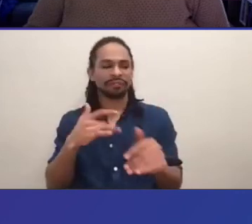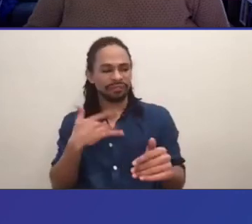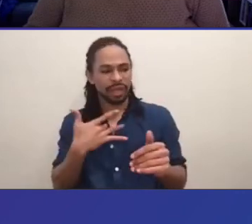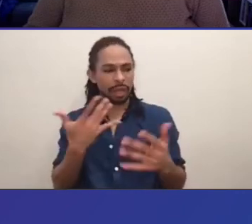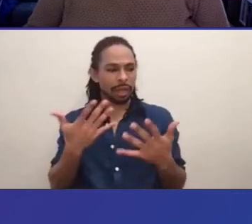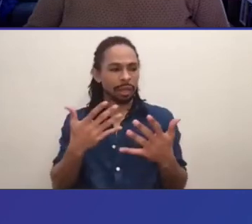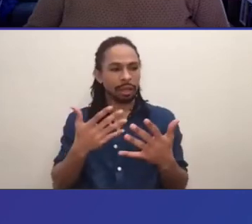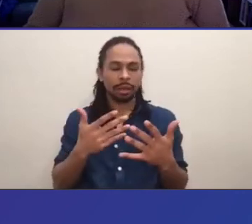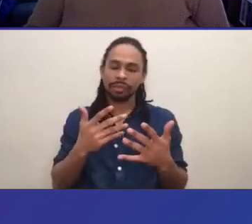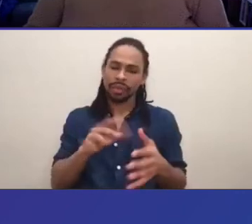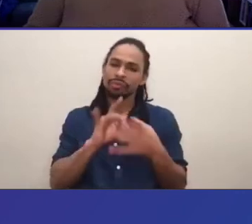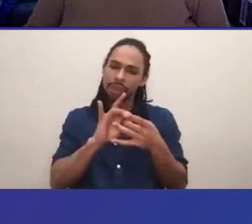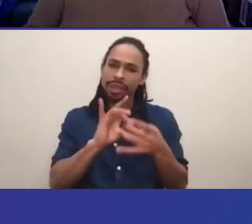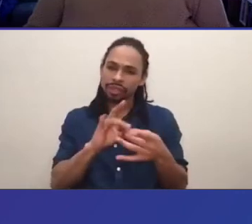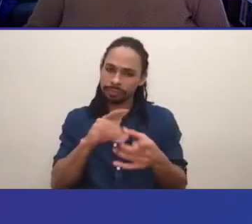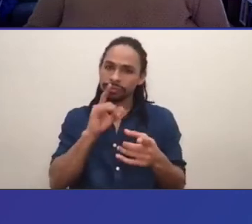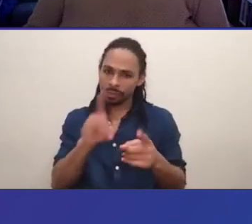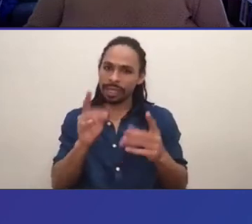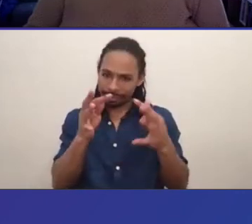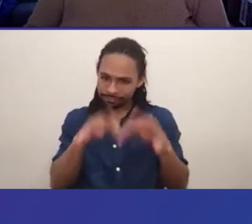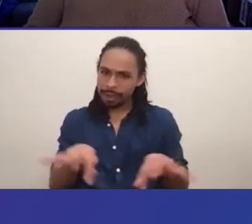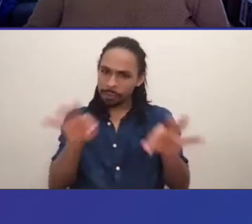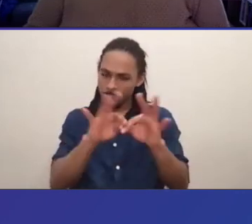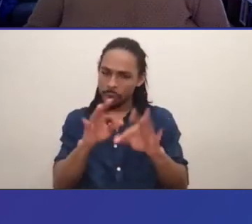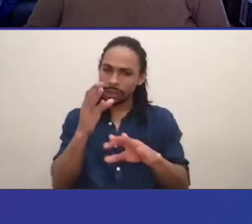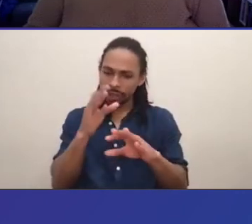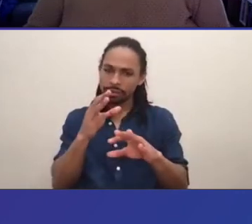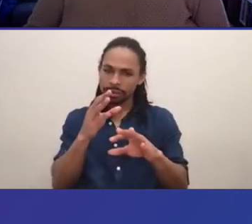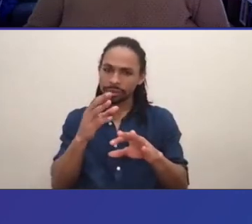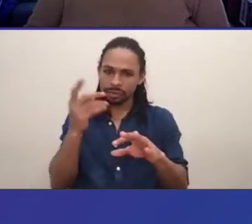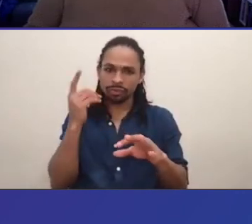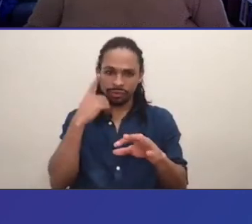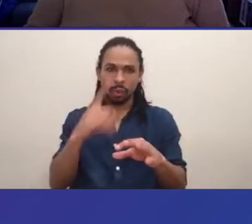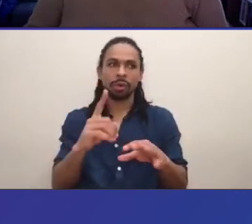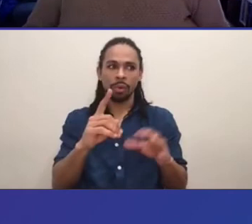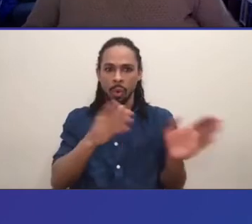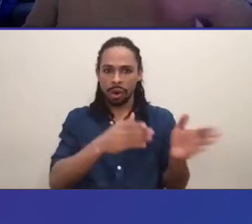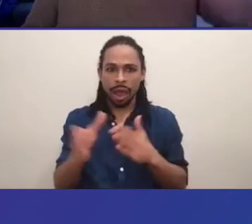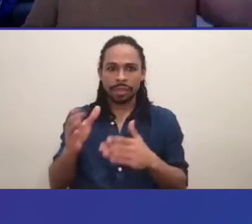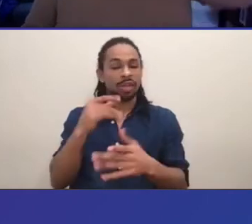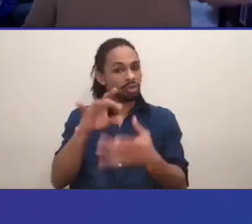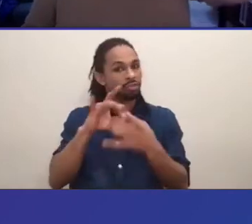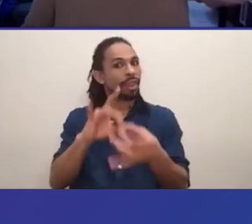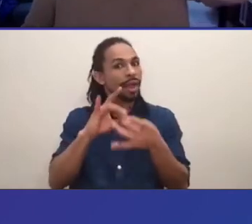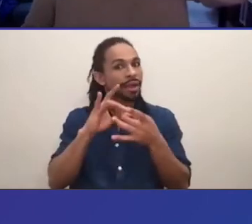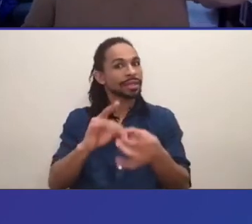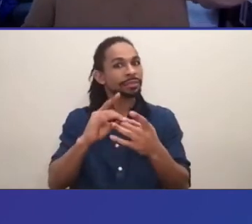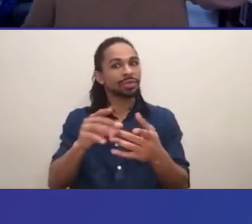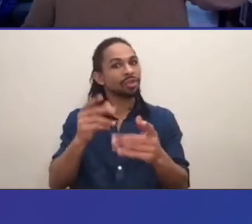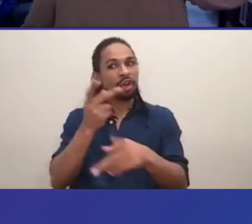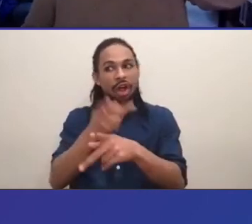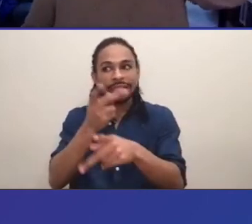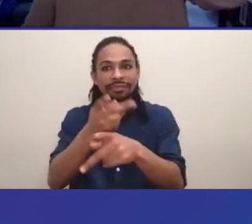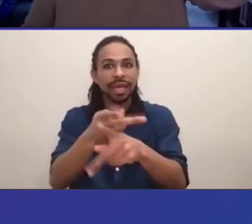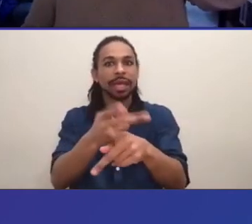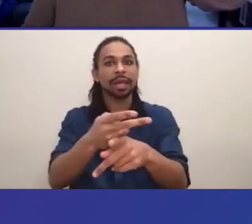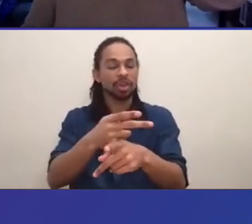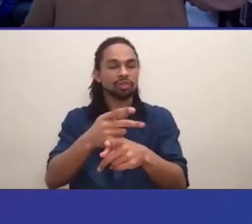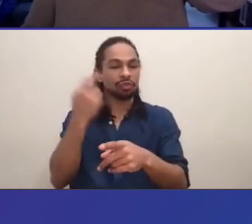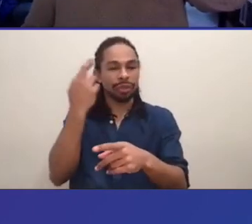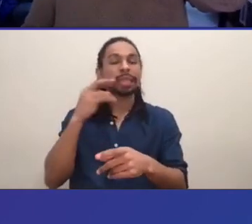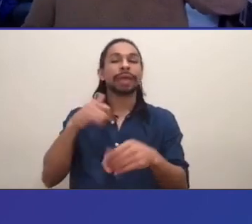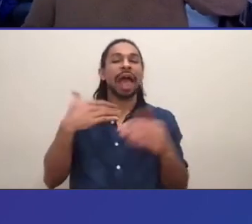so necessary to that organizing, with these relationships that you've been cultivating and realizing there's this rift, what are some of the